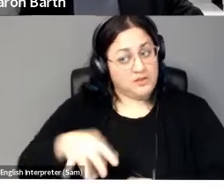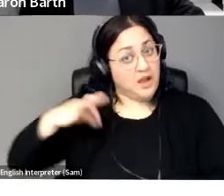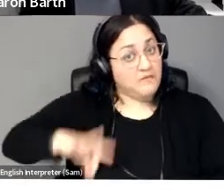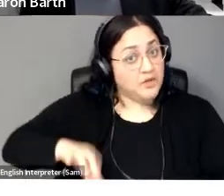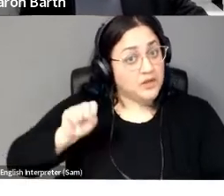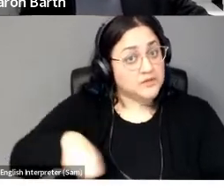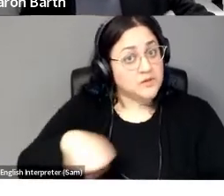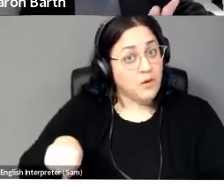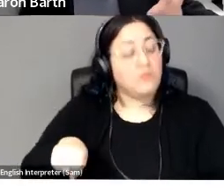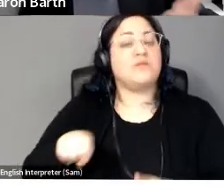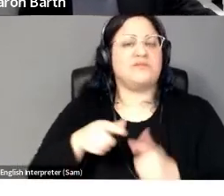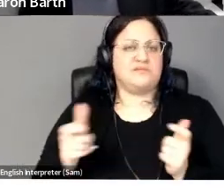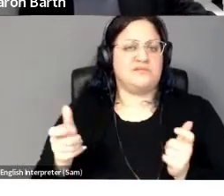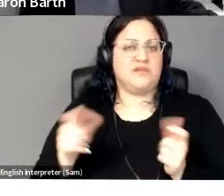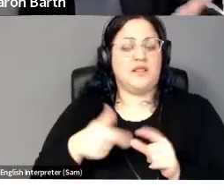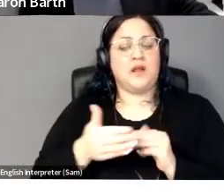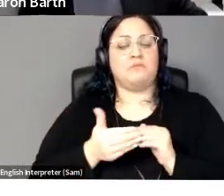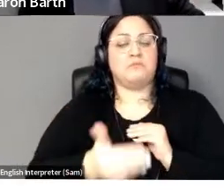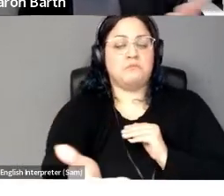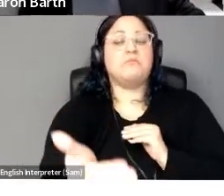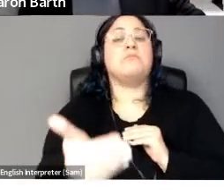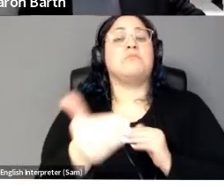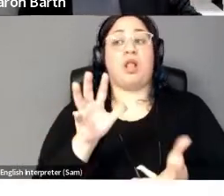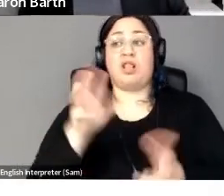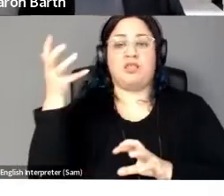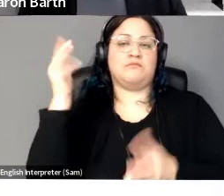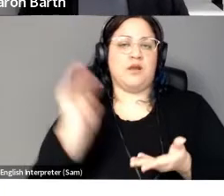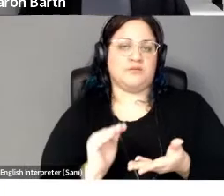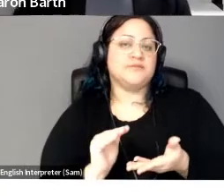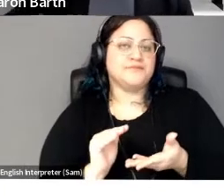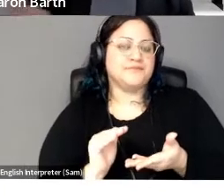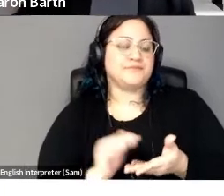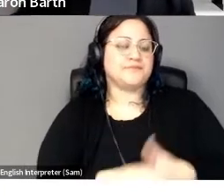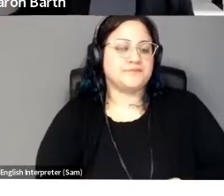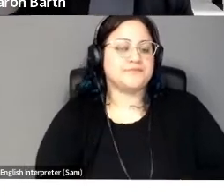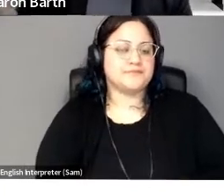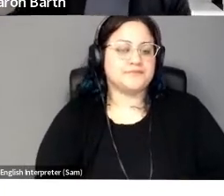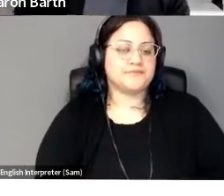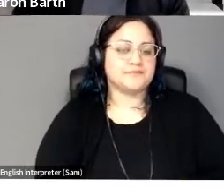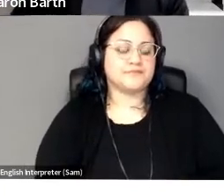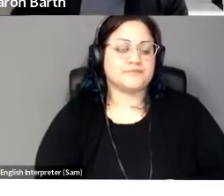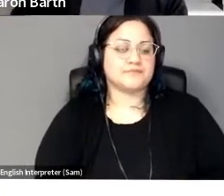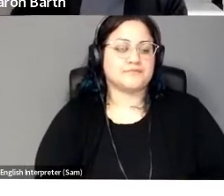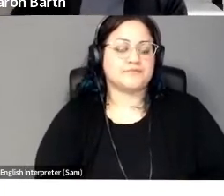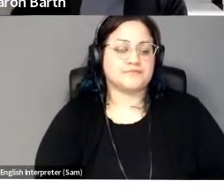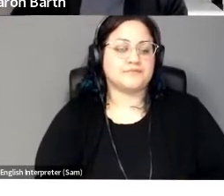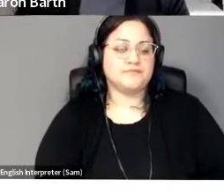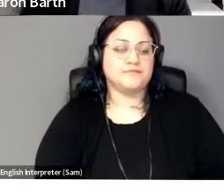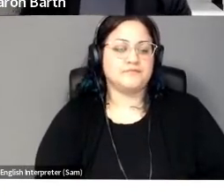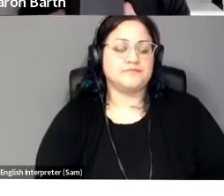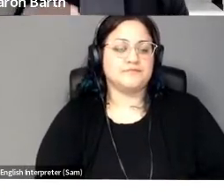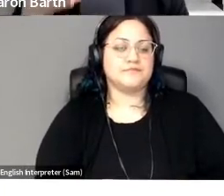I'm going to make, or these assumptions I don't think are very good. And I'm going to maximize the things that I have more confidence